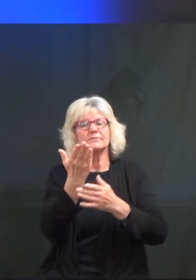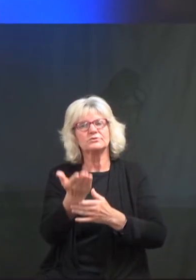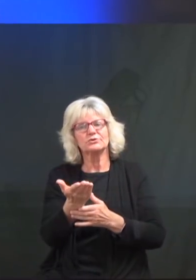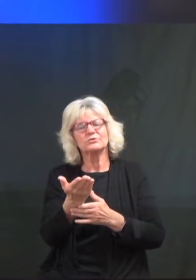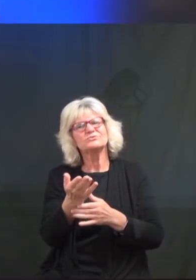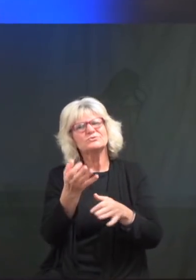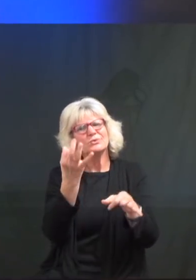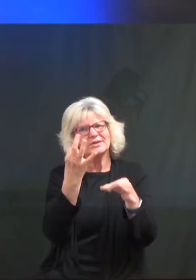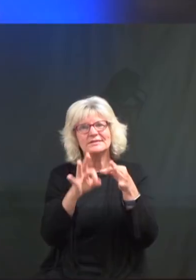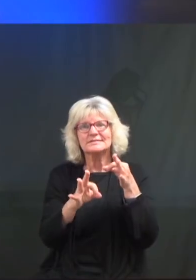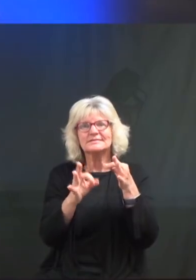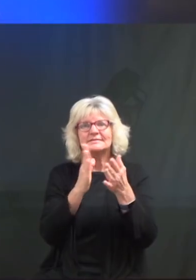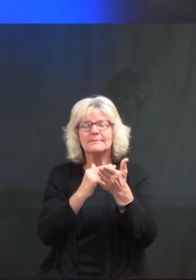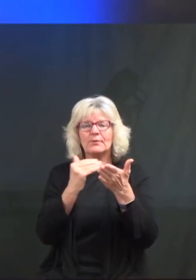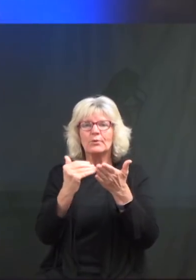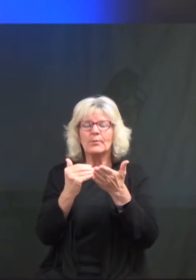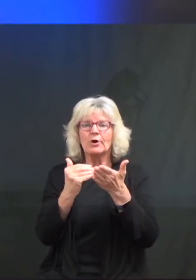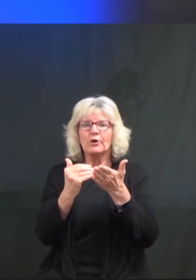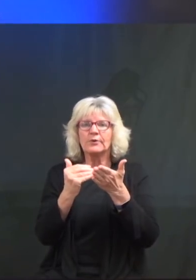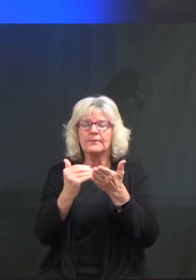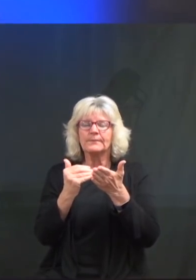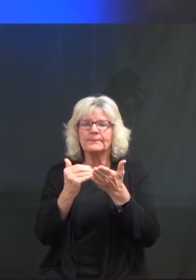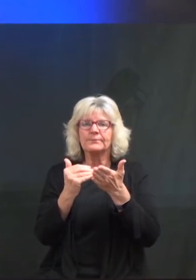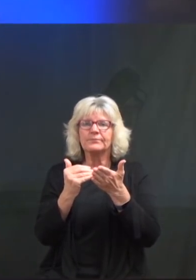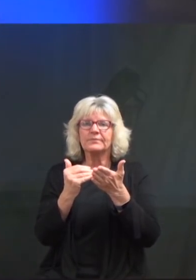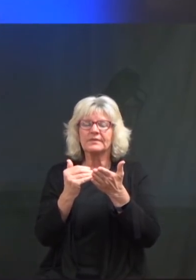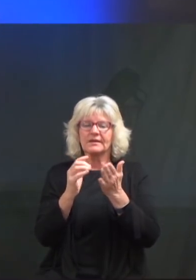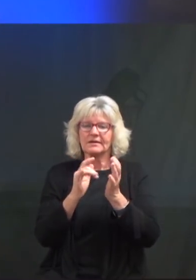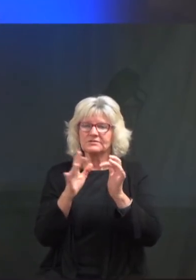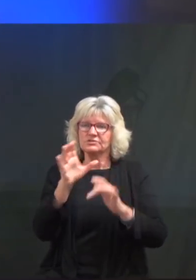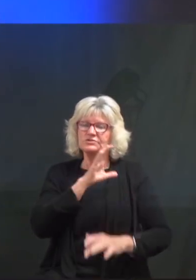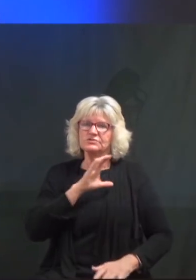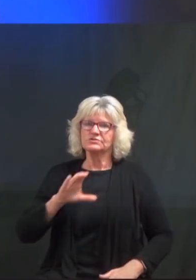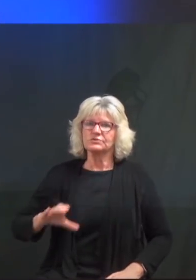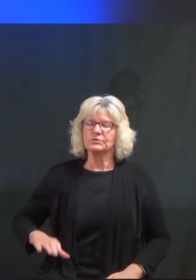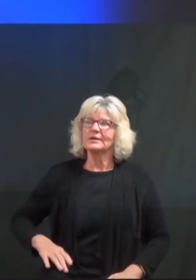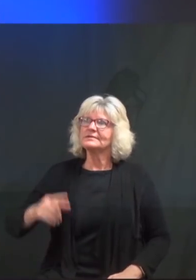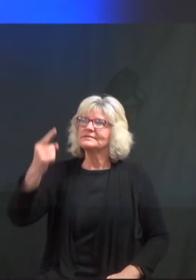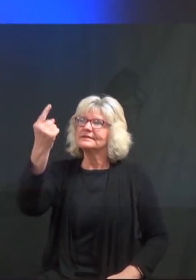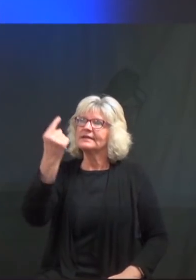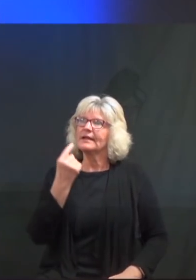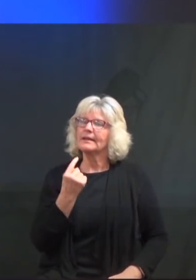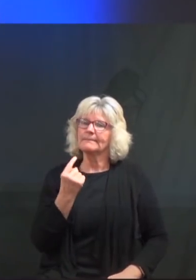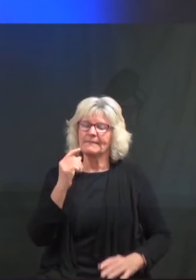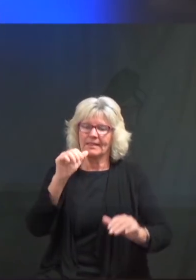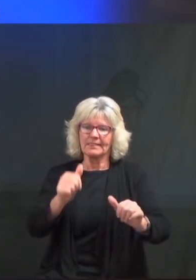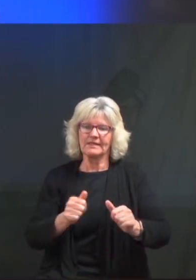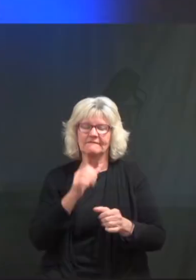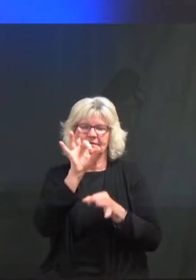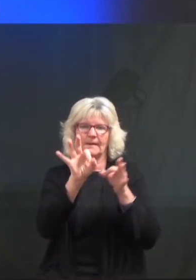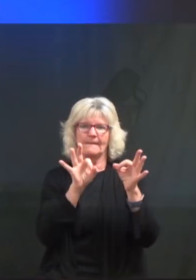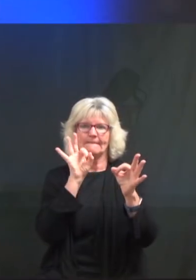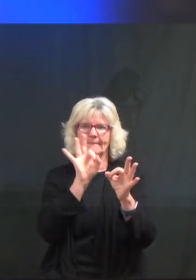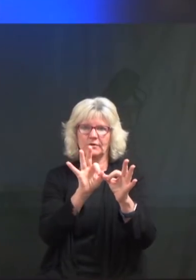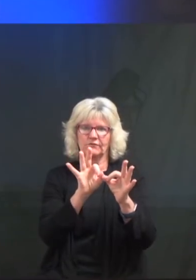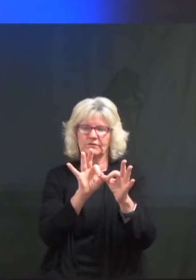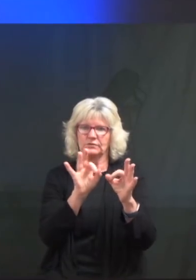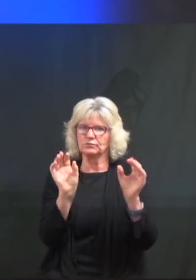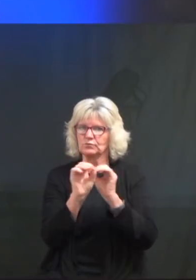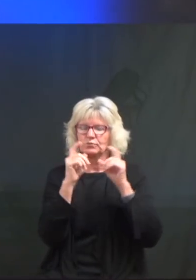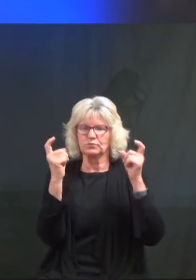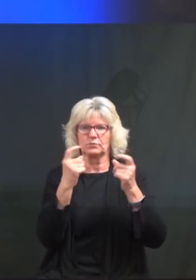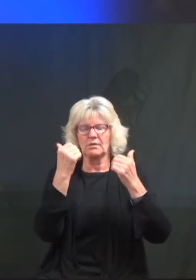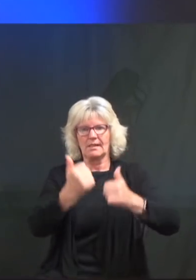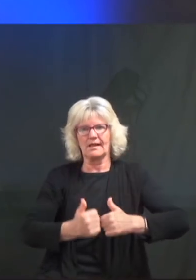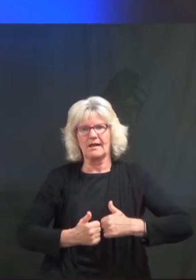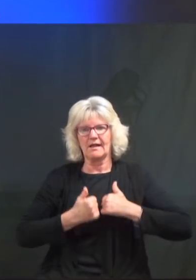simple part of our message. Jesus Christ came, lived the sinless life, died for us, buried for